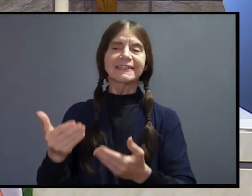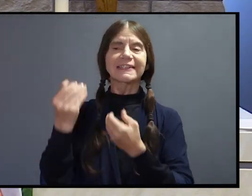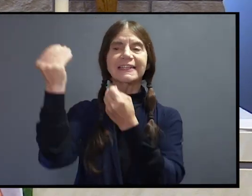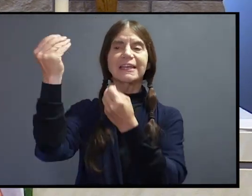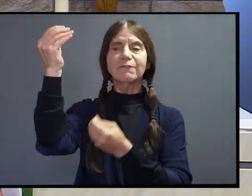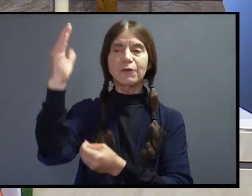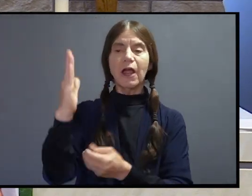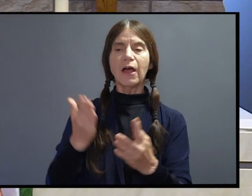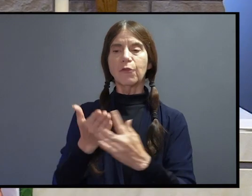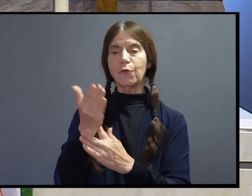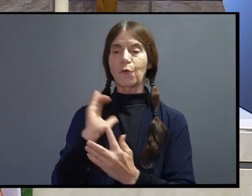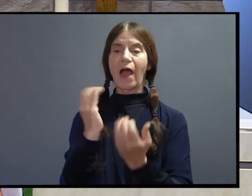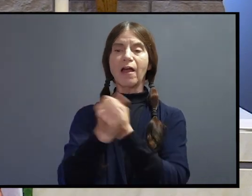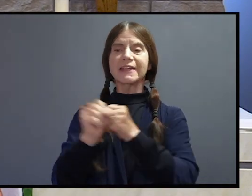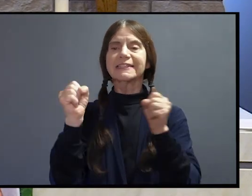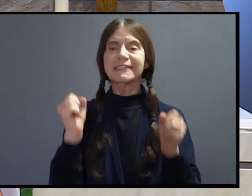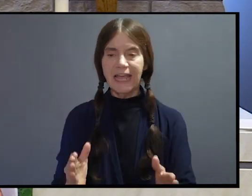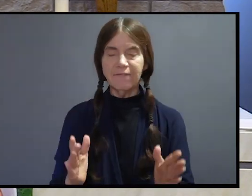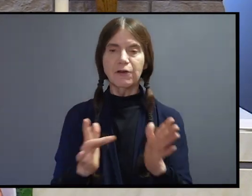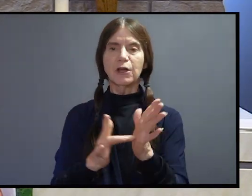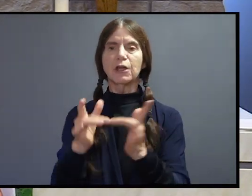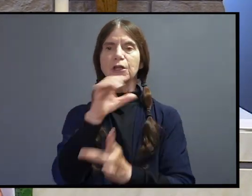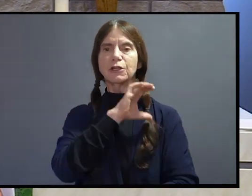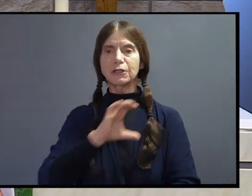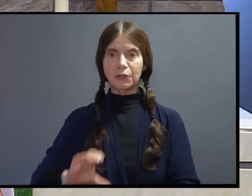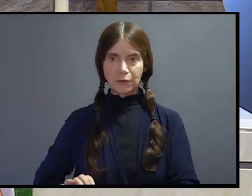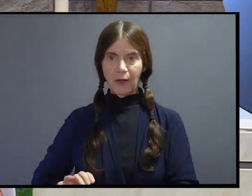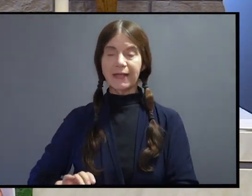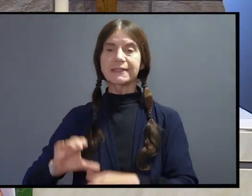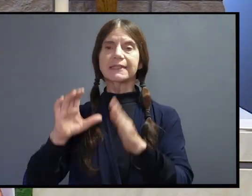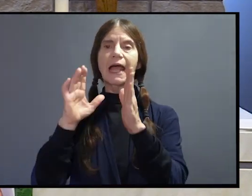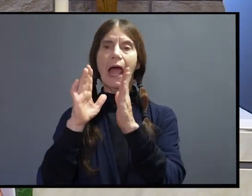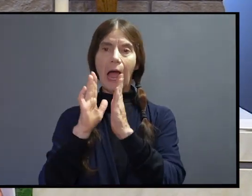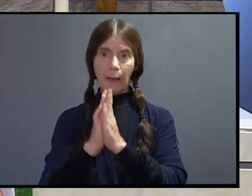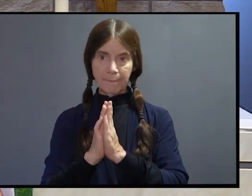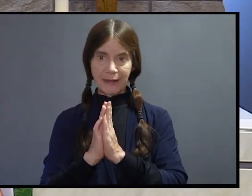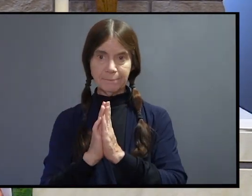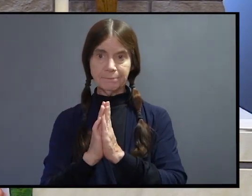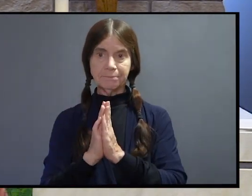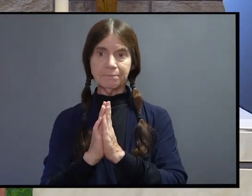God through our Savior Jesus Christ. Amen.